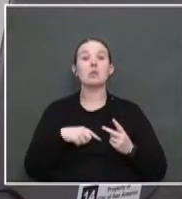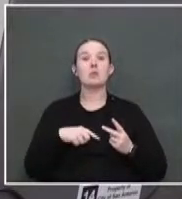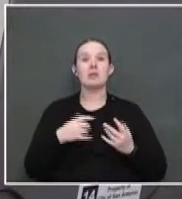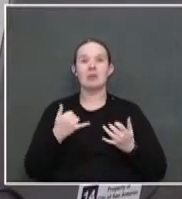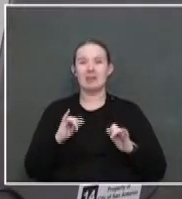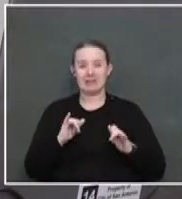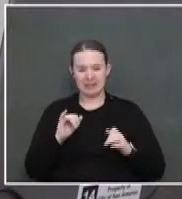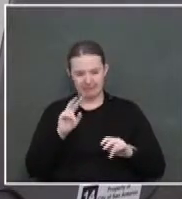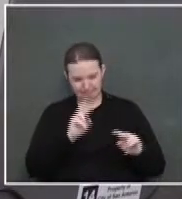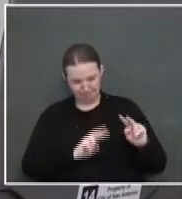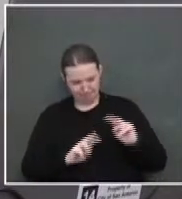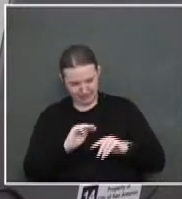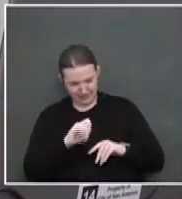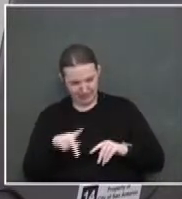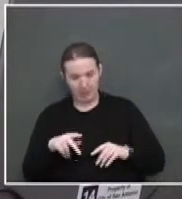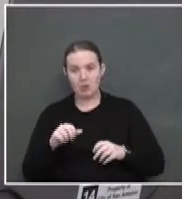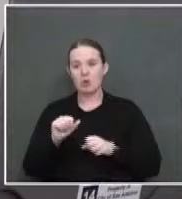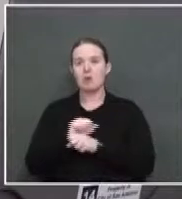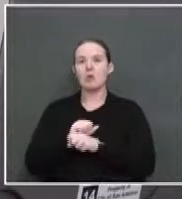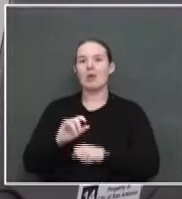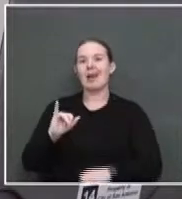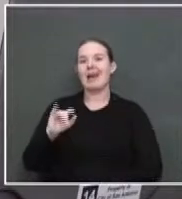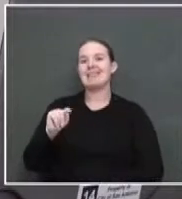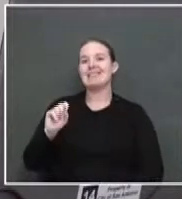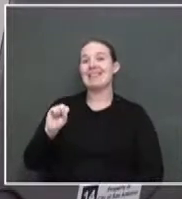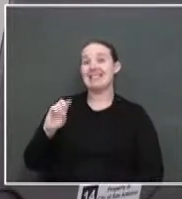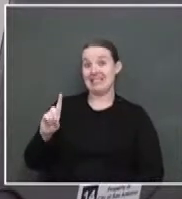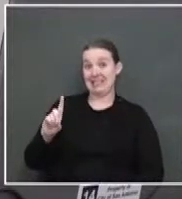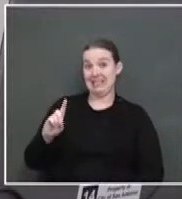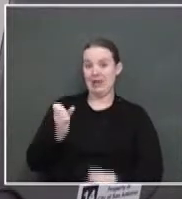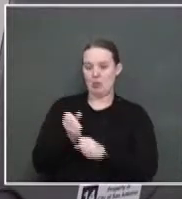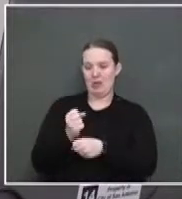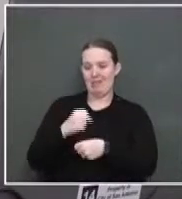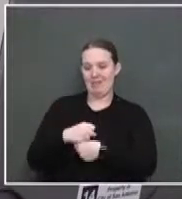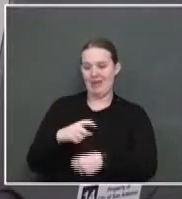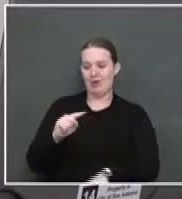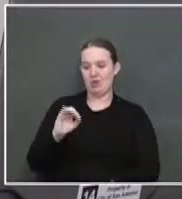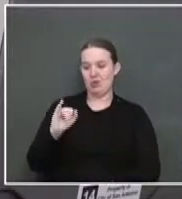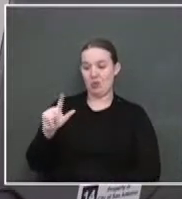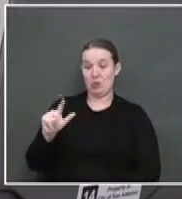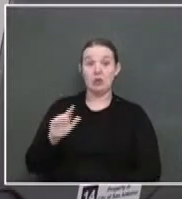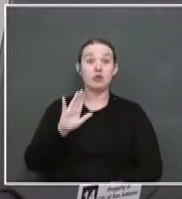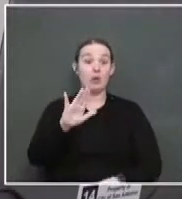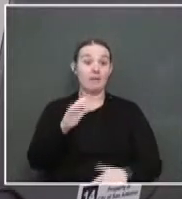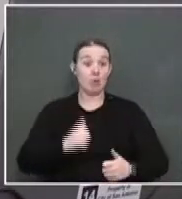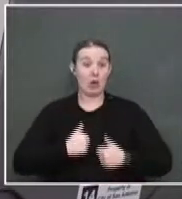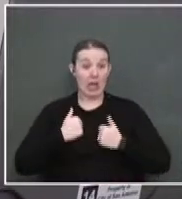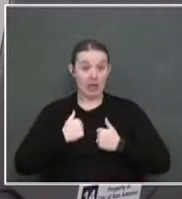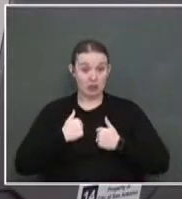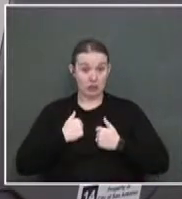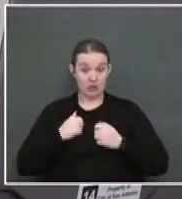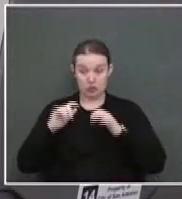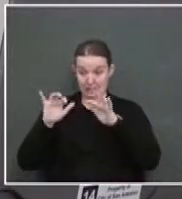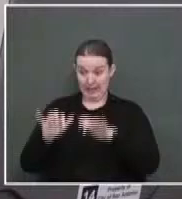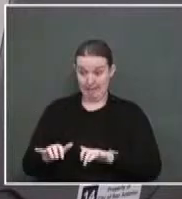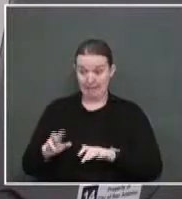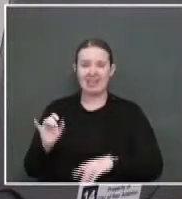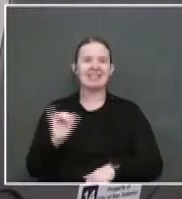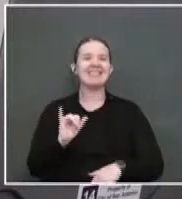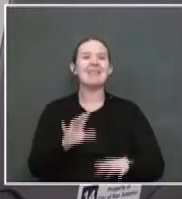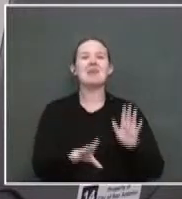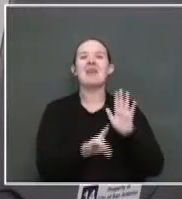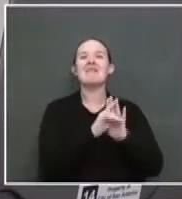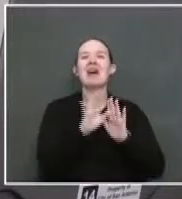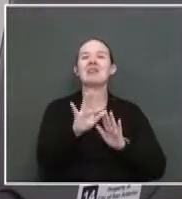explore the map. We actually work with ITSE and created a tool. Great. That if you enter your address, similar to Find